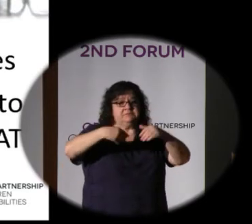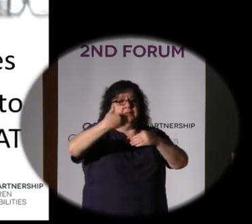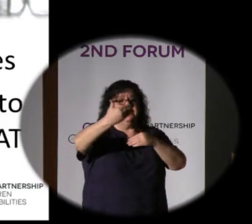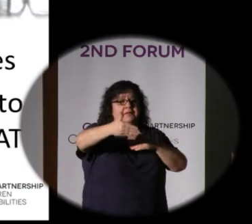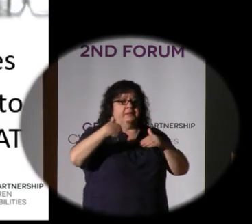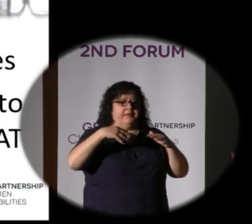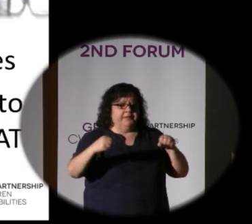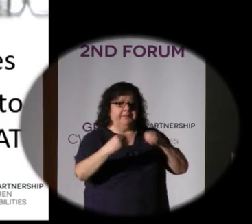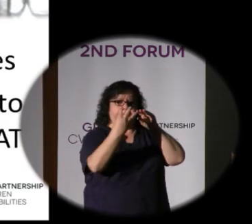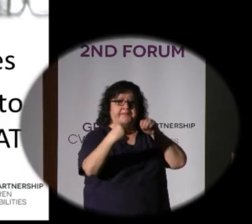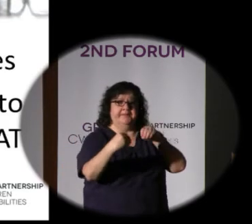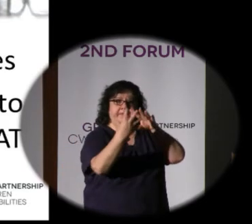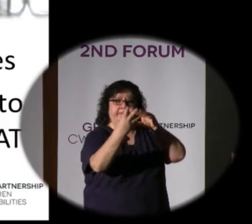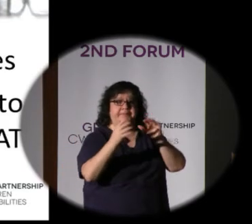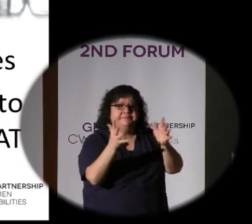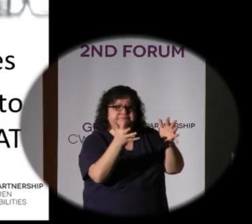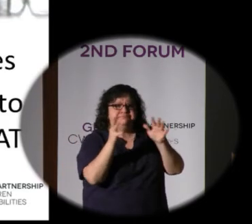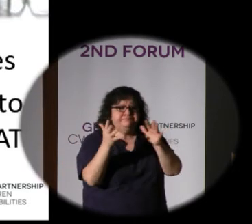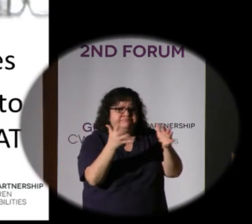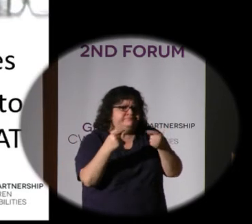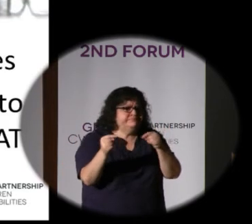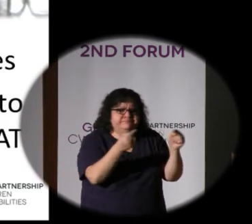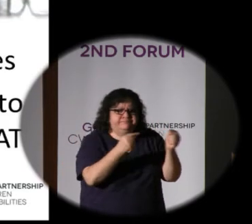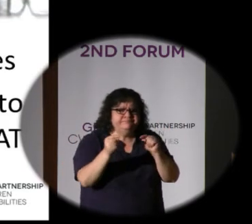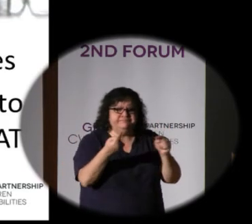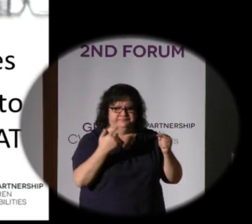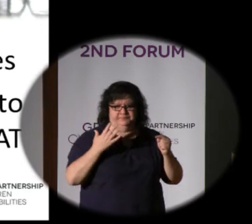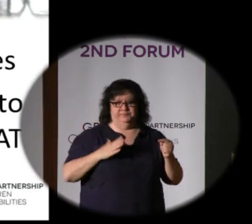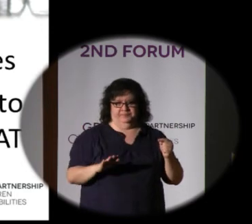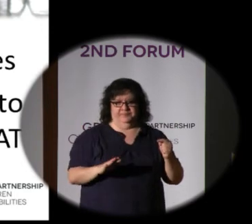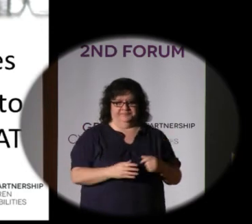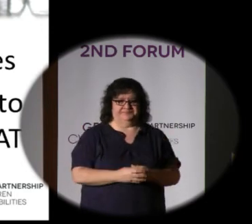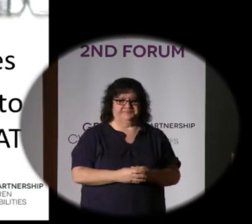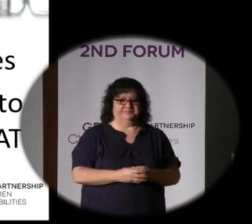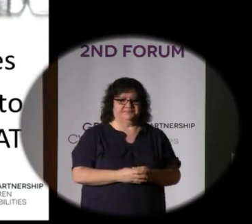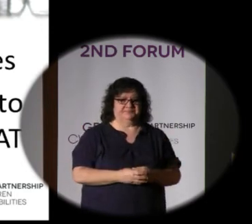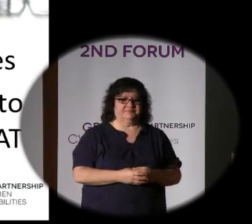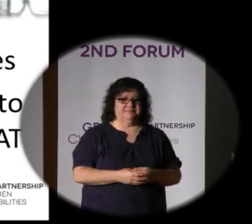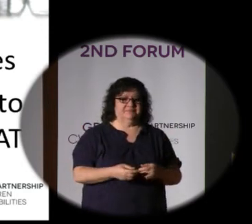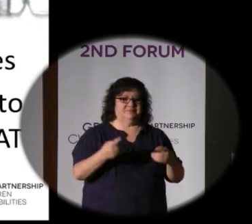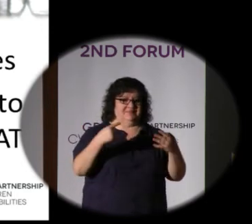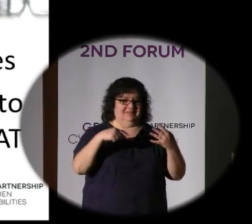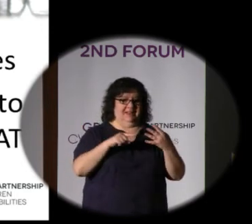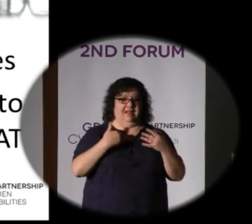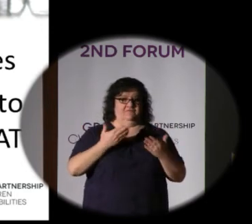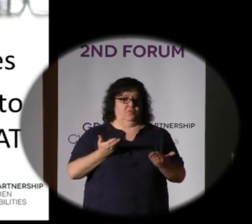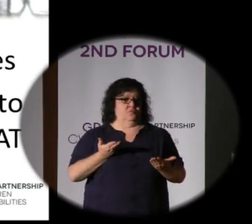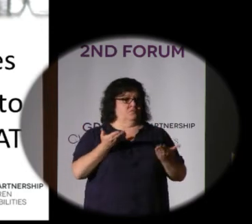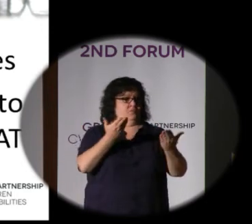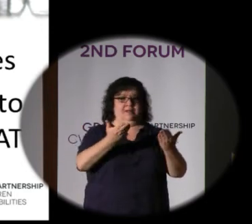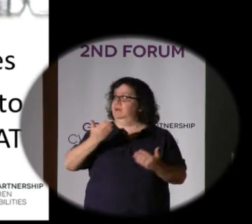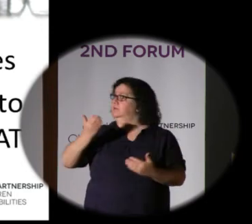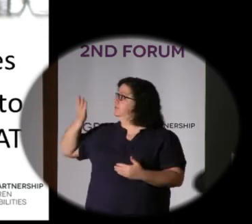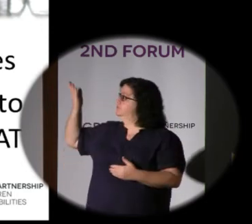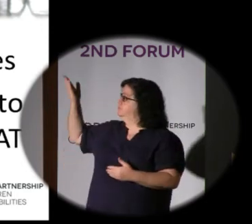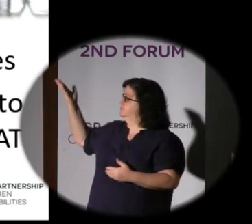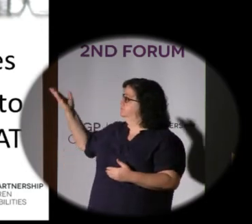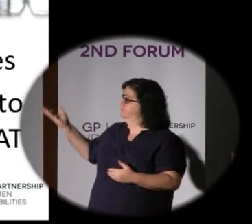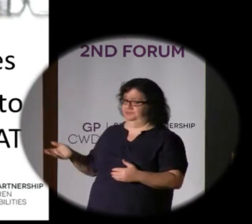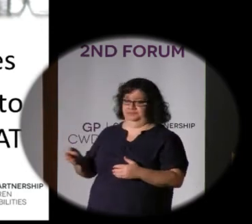Our key recommendations is that task force priorities are that we expand our group, because still we are